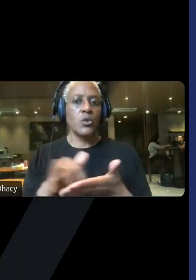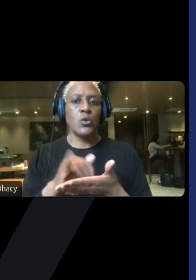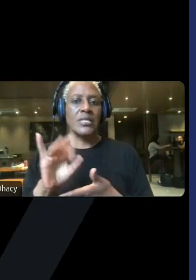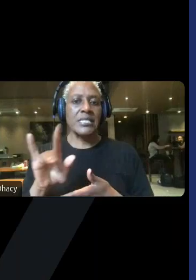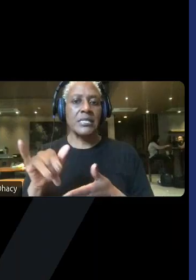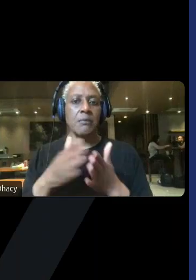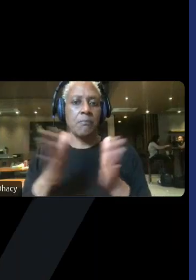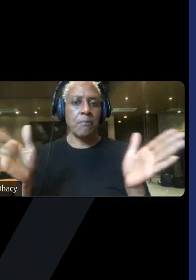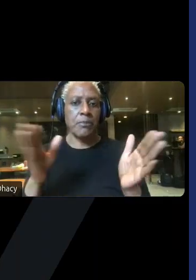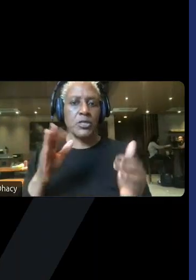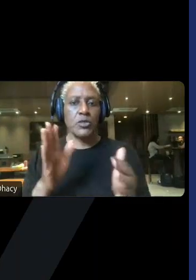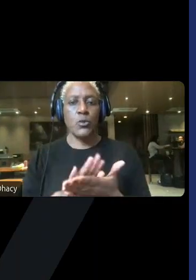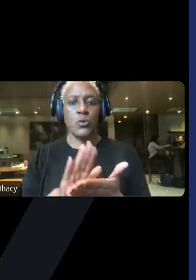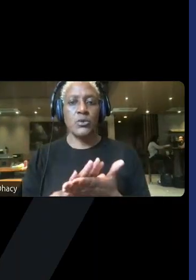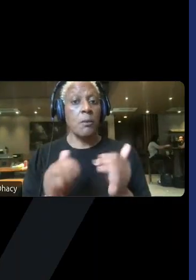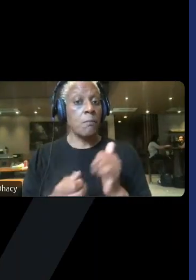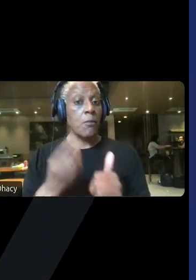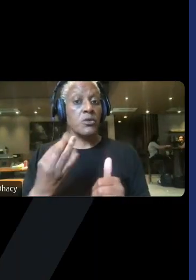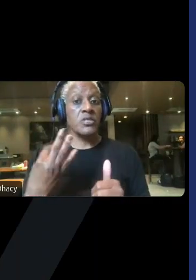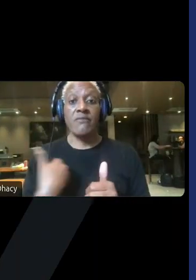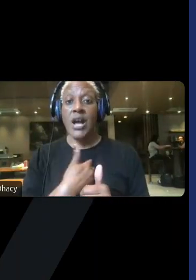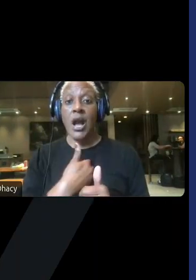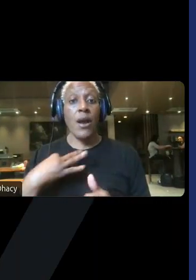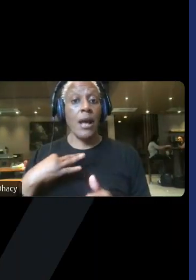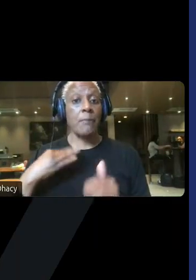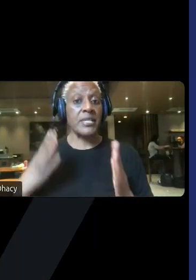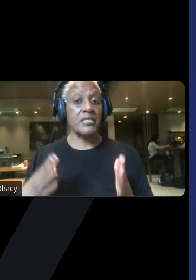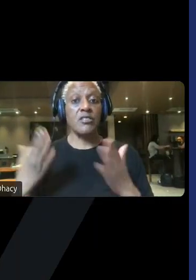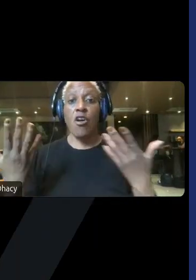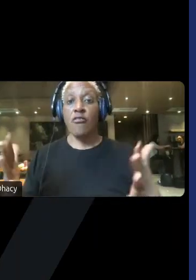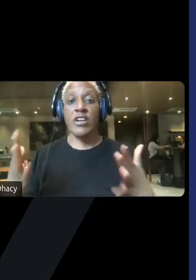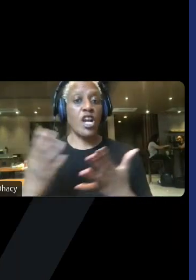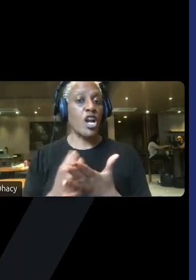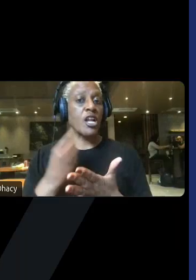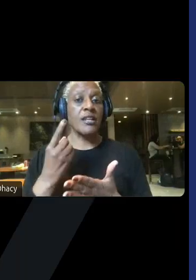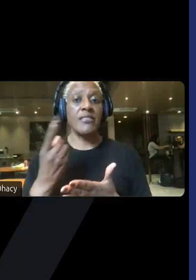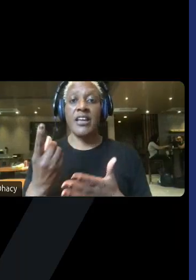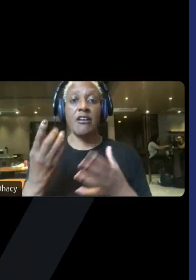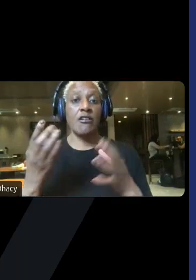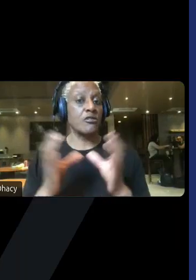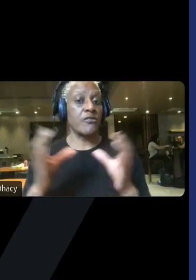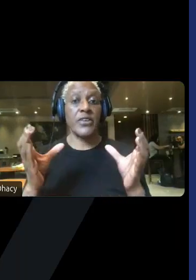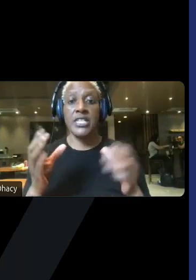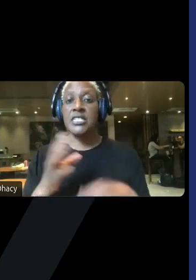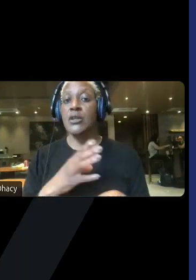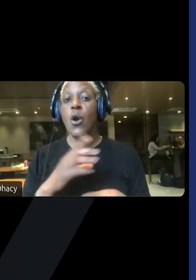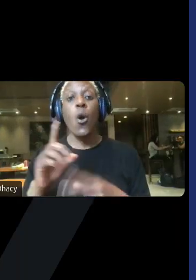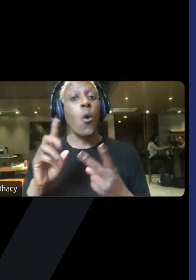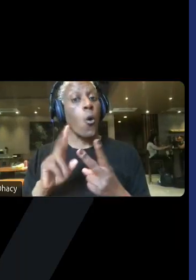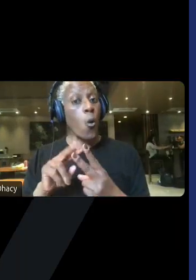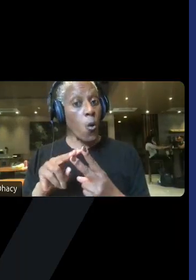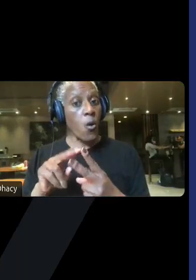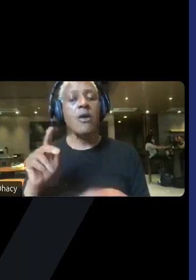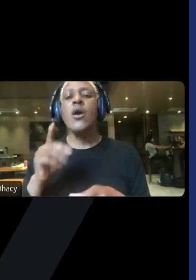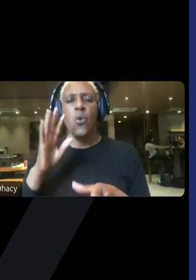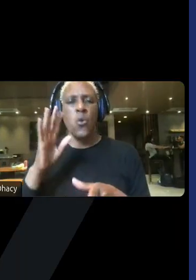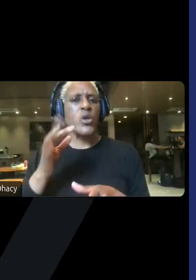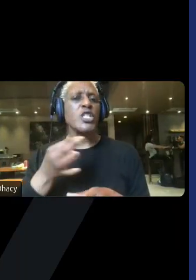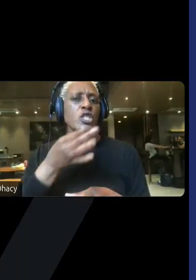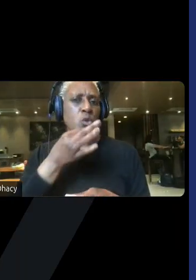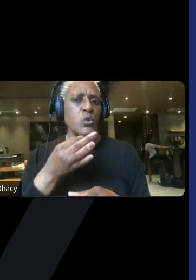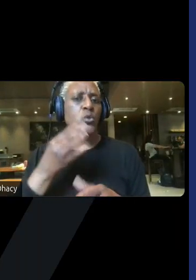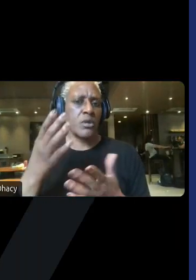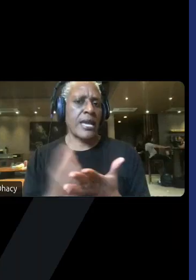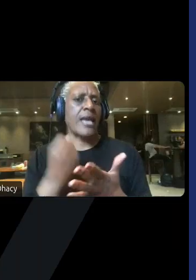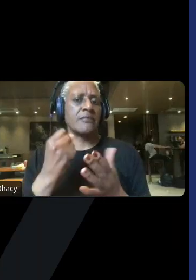school. Most of our applicants have already earned their certification or will have it by the time they